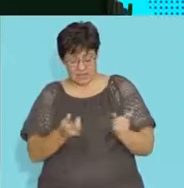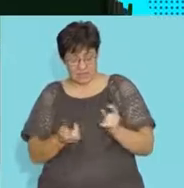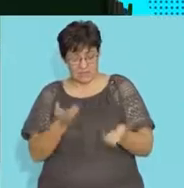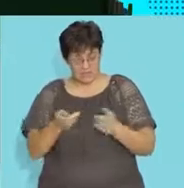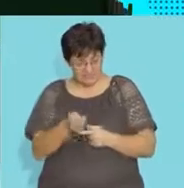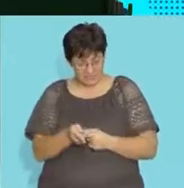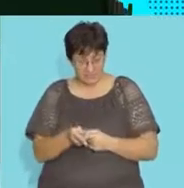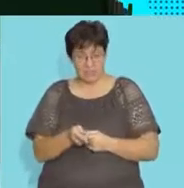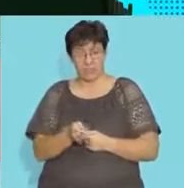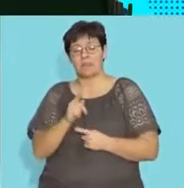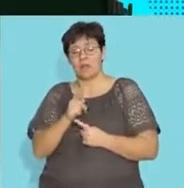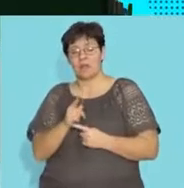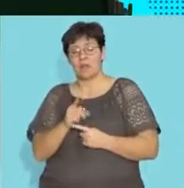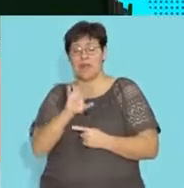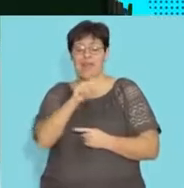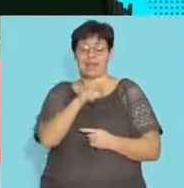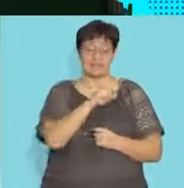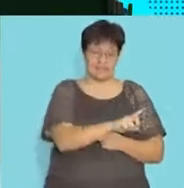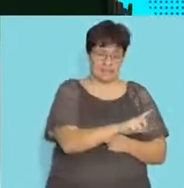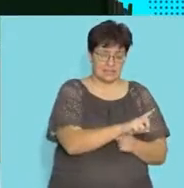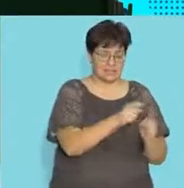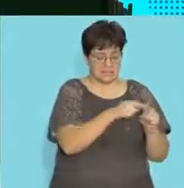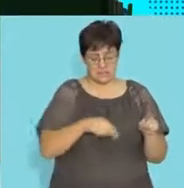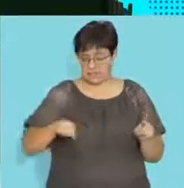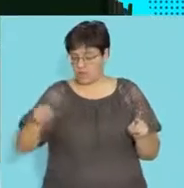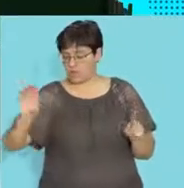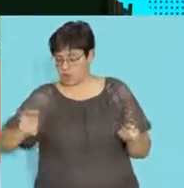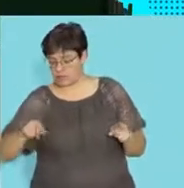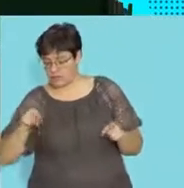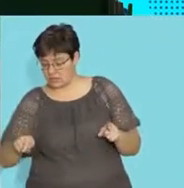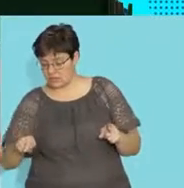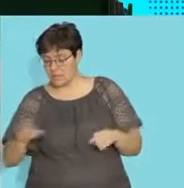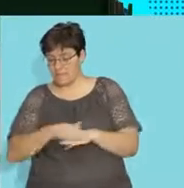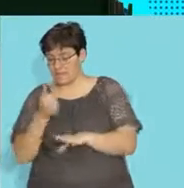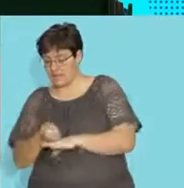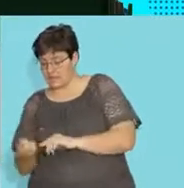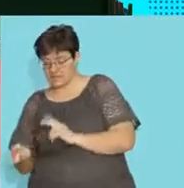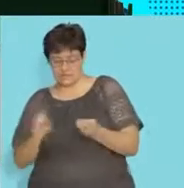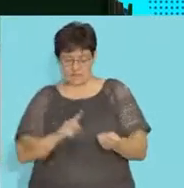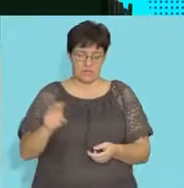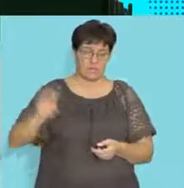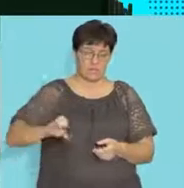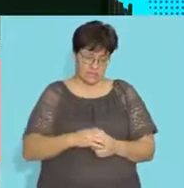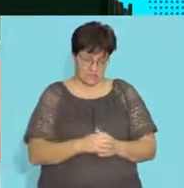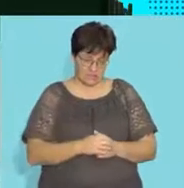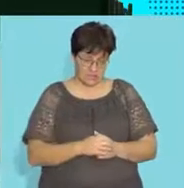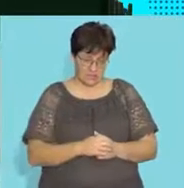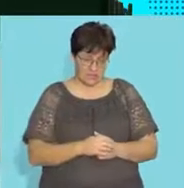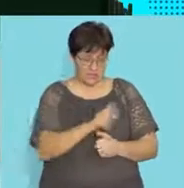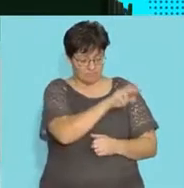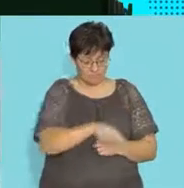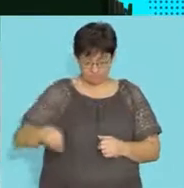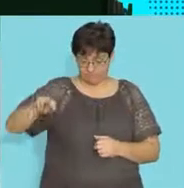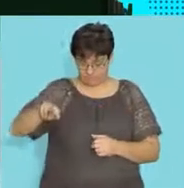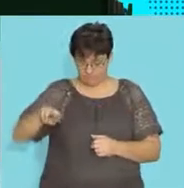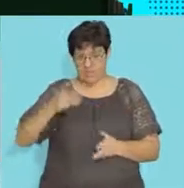And then you also need to know that what part of your acid will become your salt and what part of your base will become your salt. And